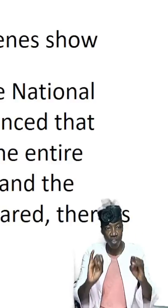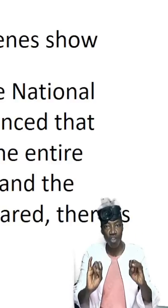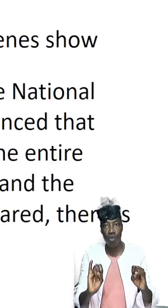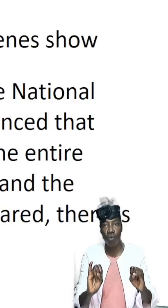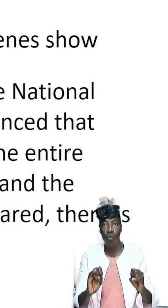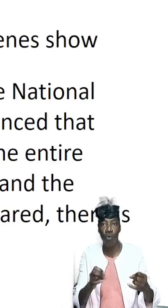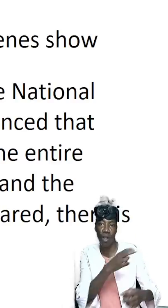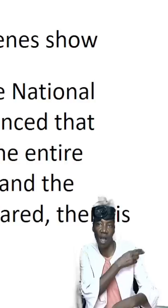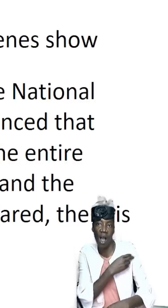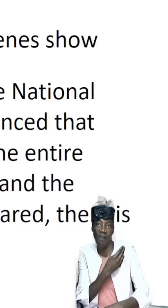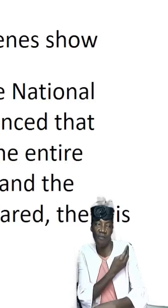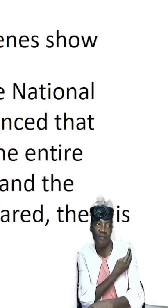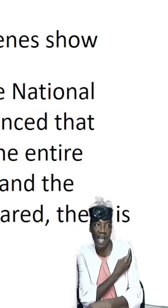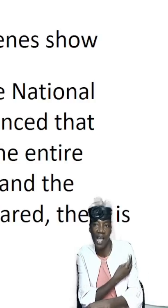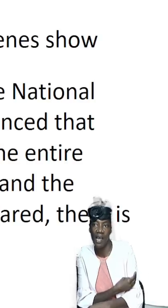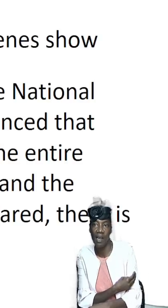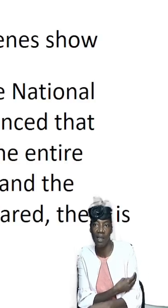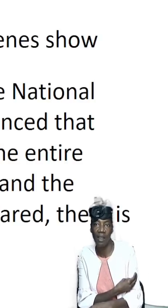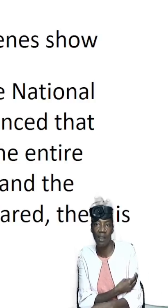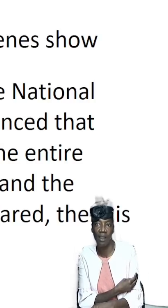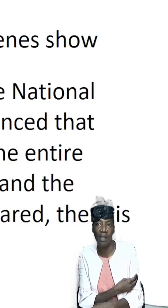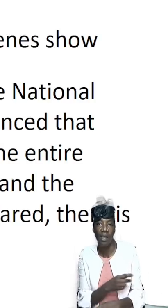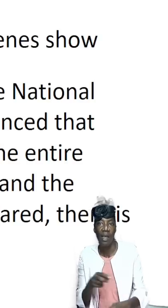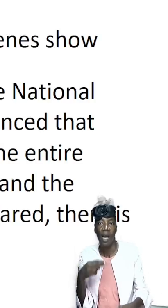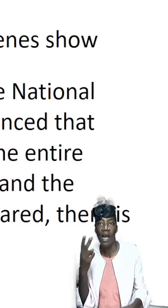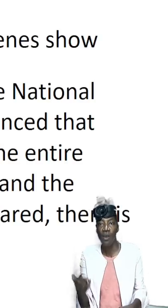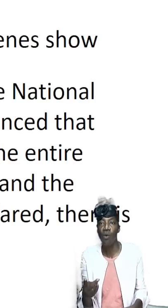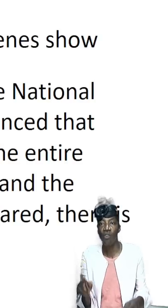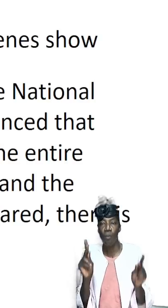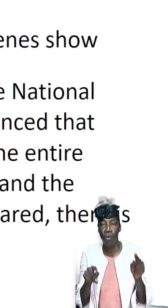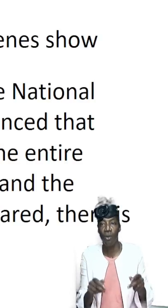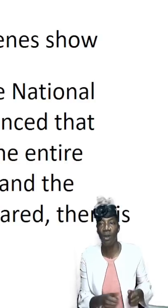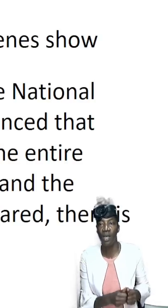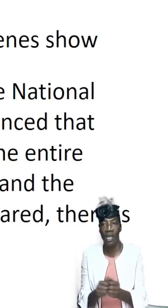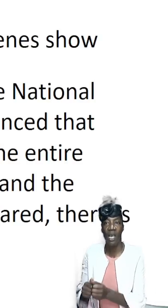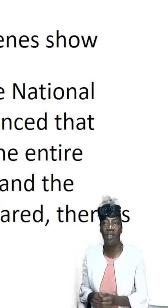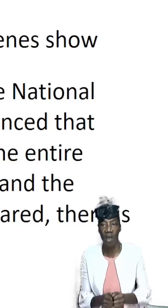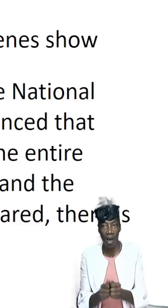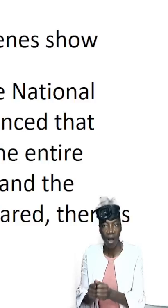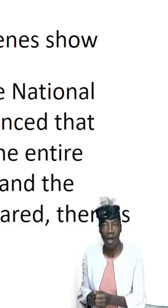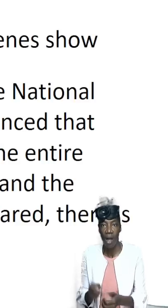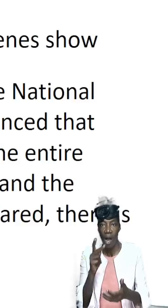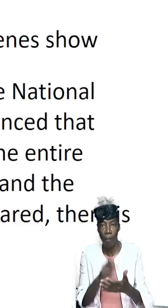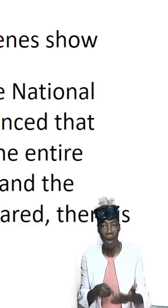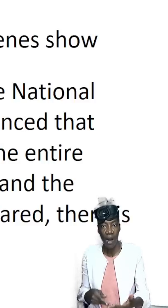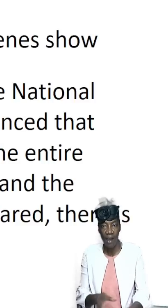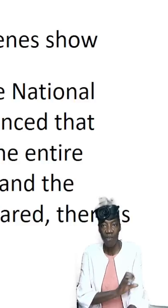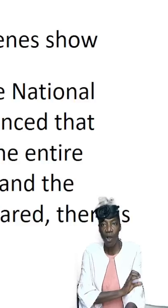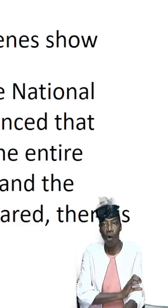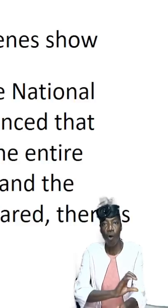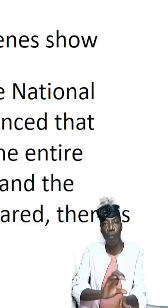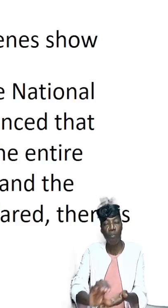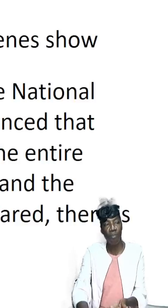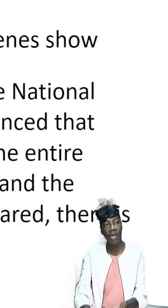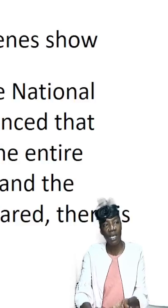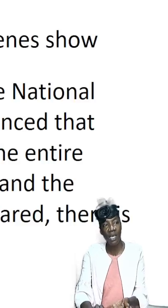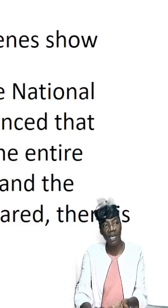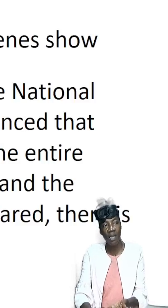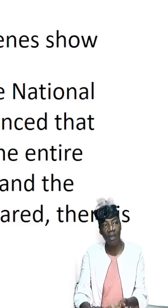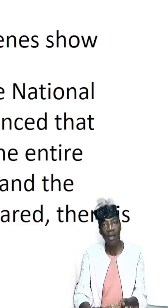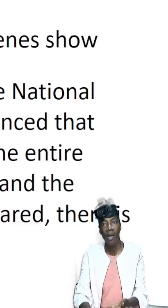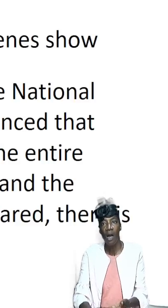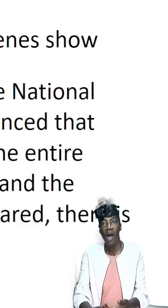announced that they had put together a draft of the entire sequence of the human